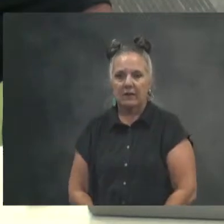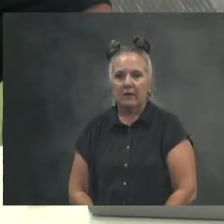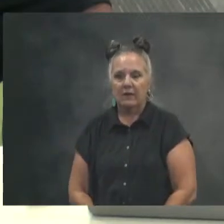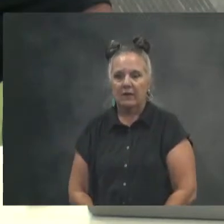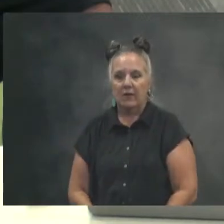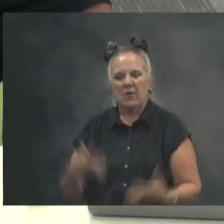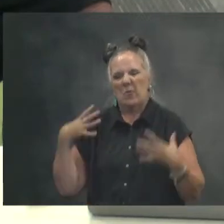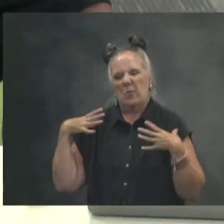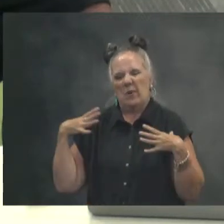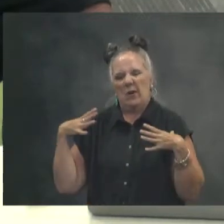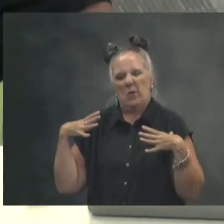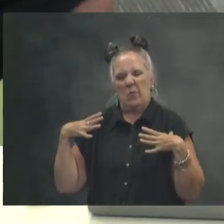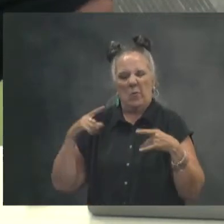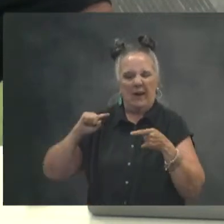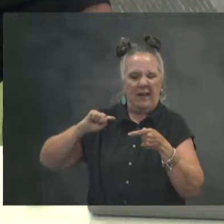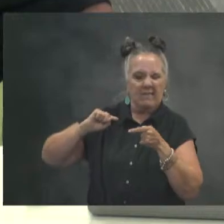want to